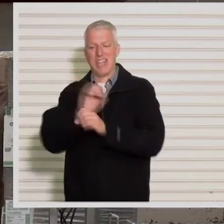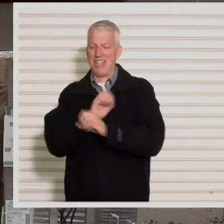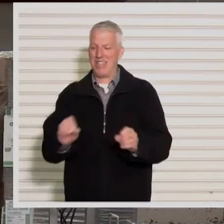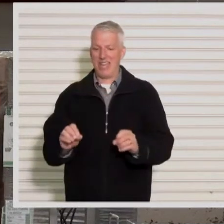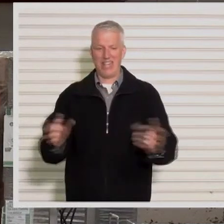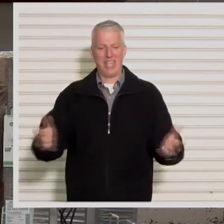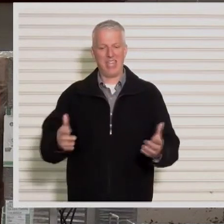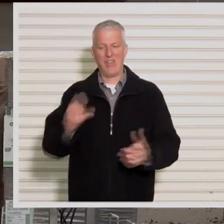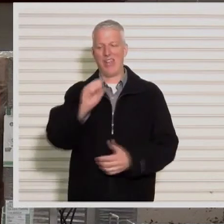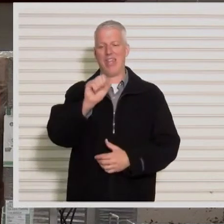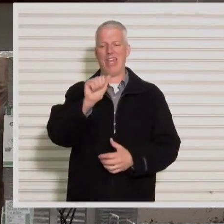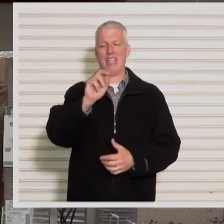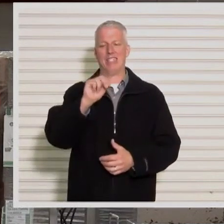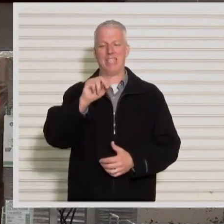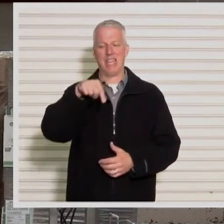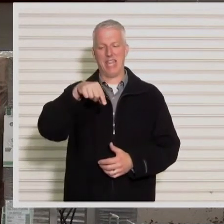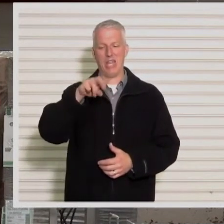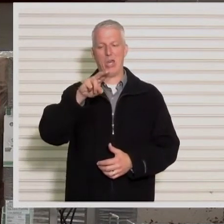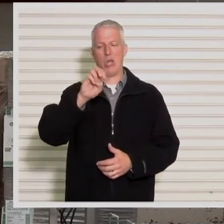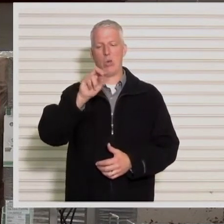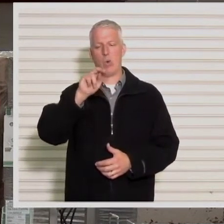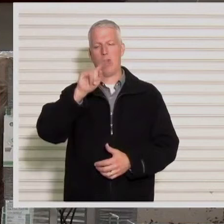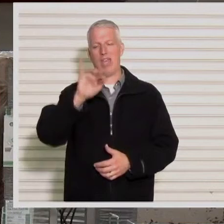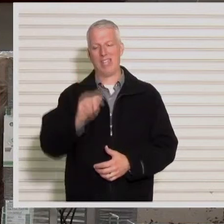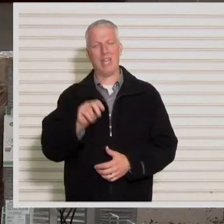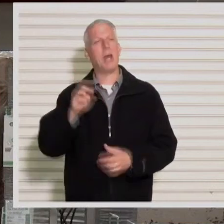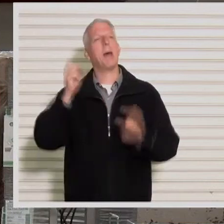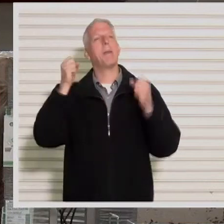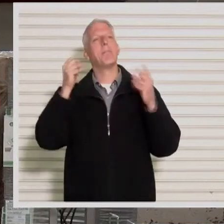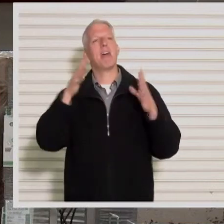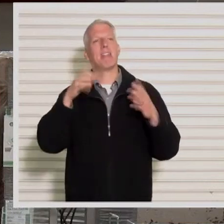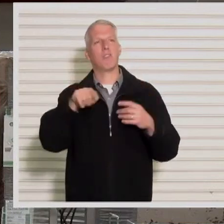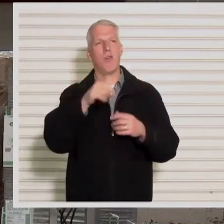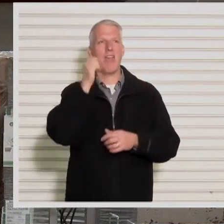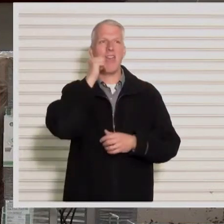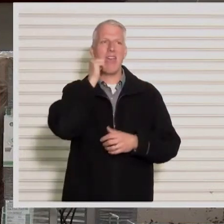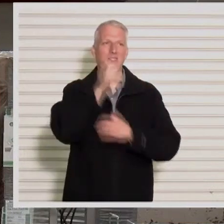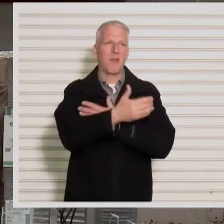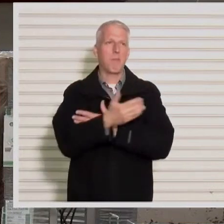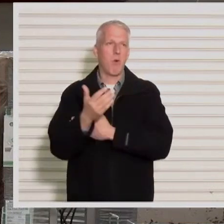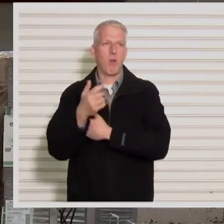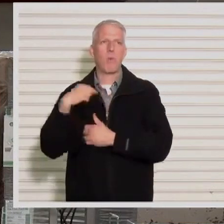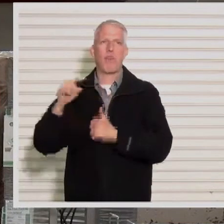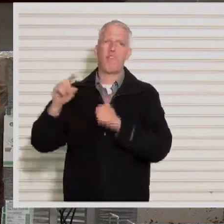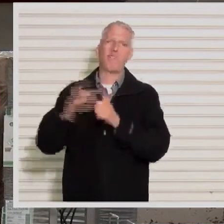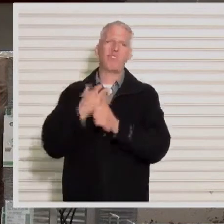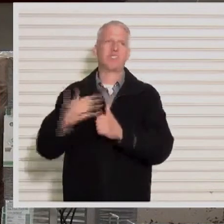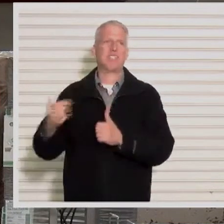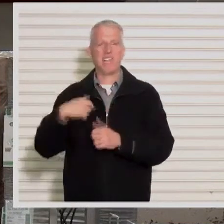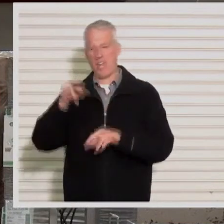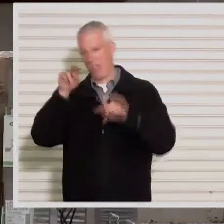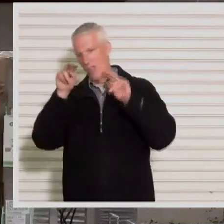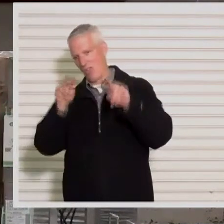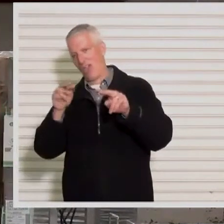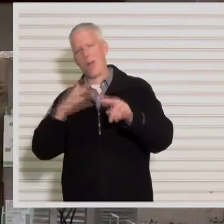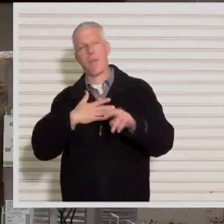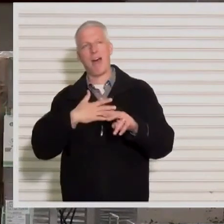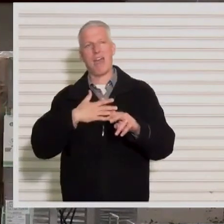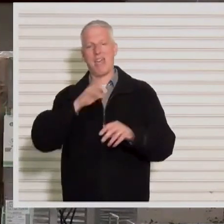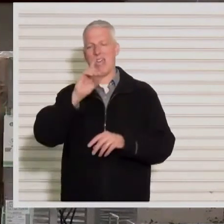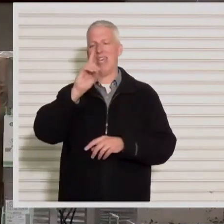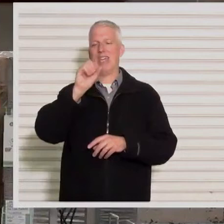San Quentin. I say that because, as I've noted before to many of you, every morning I wake up, one of the first things I look at on my